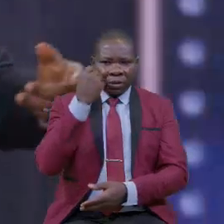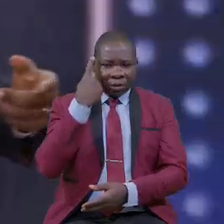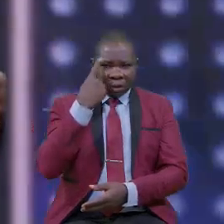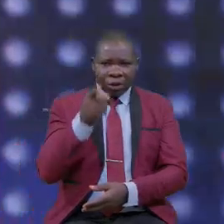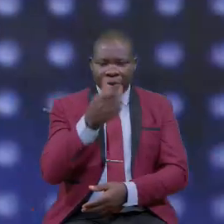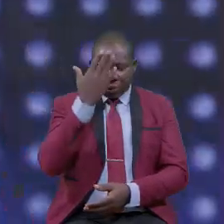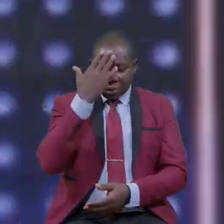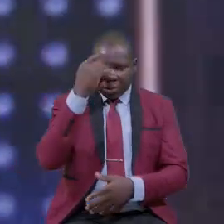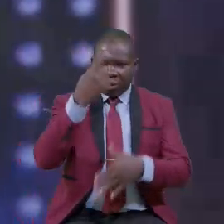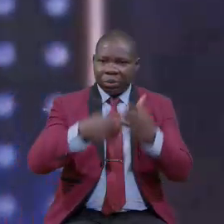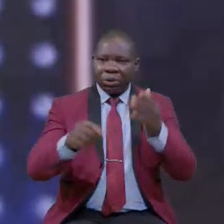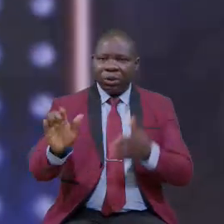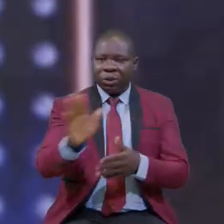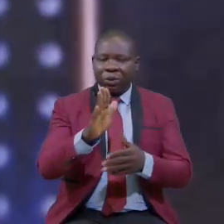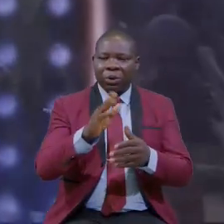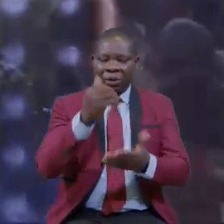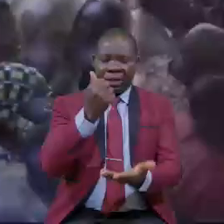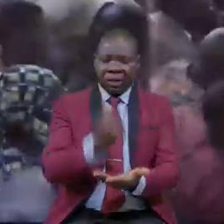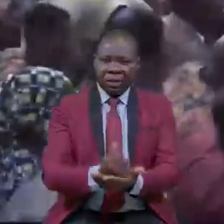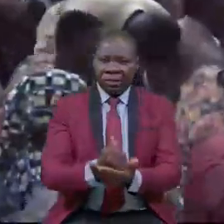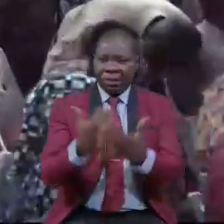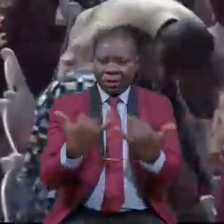today is higher than when we